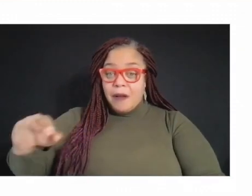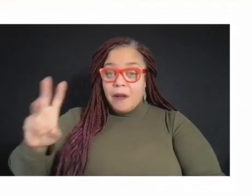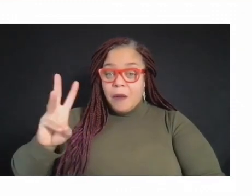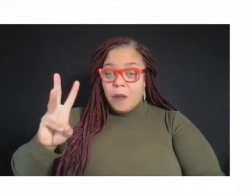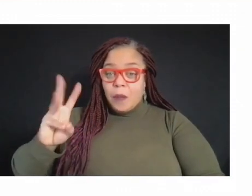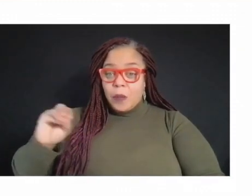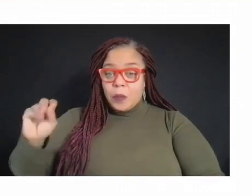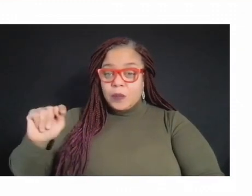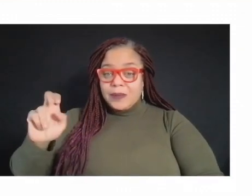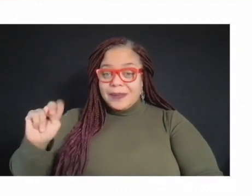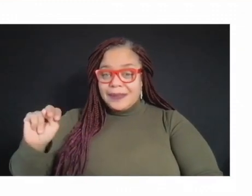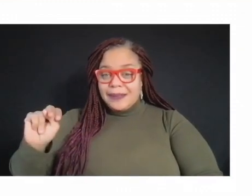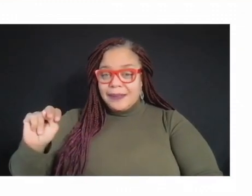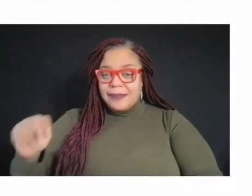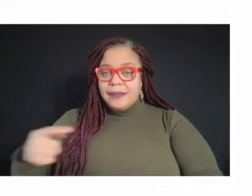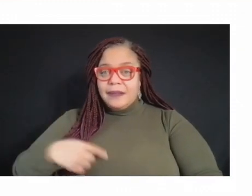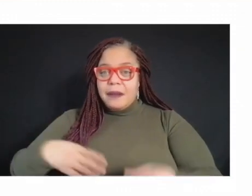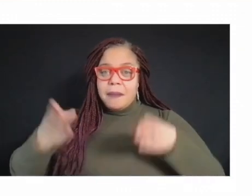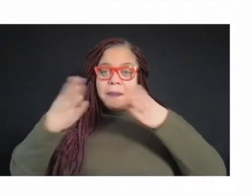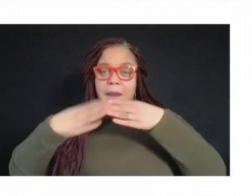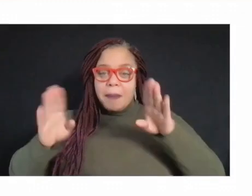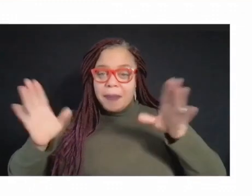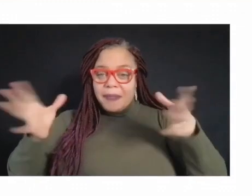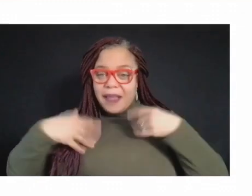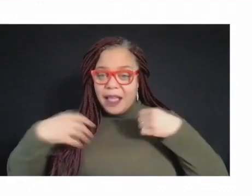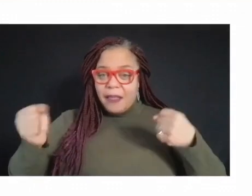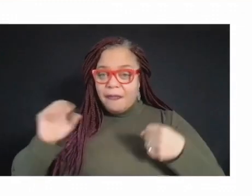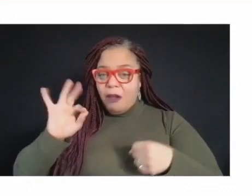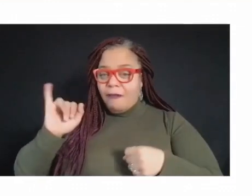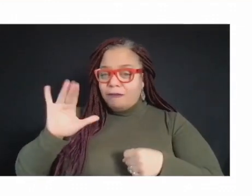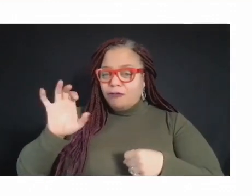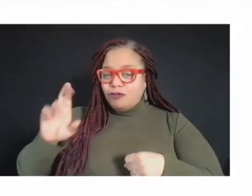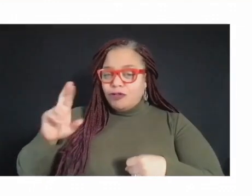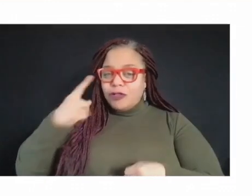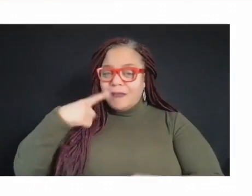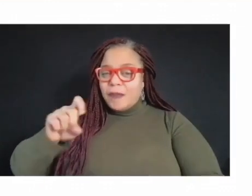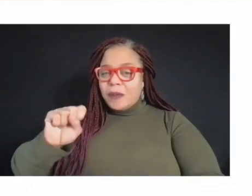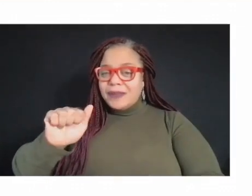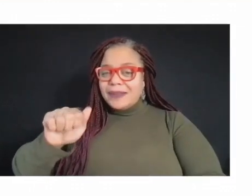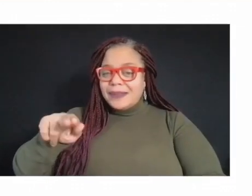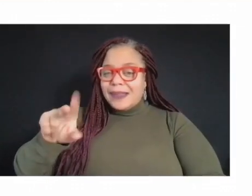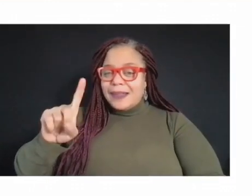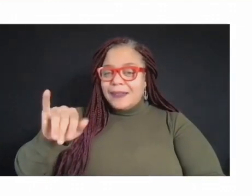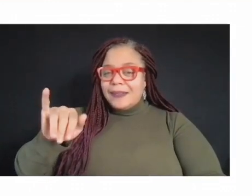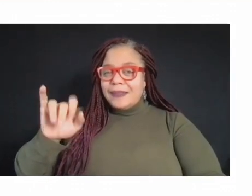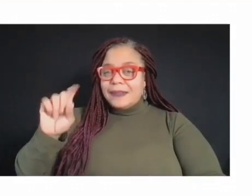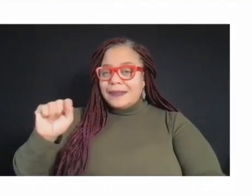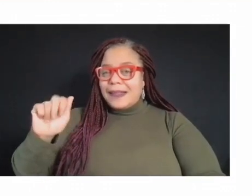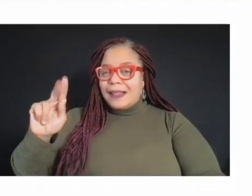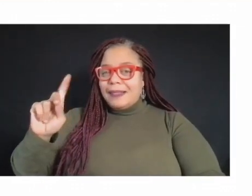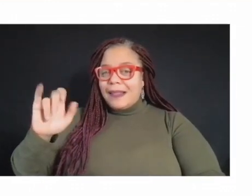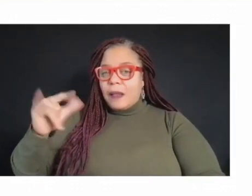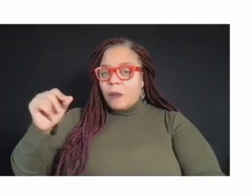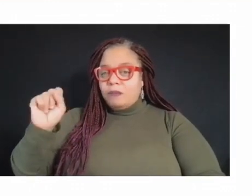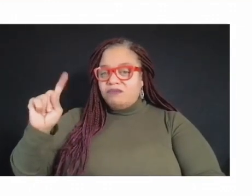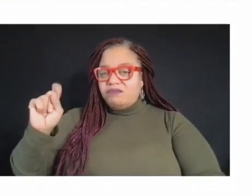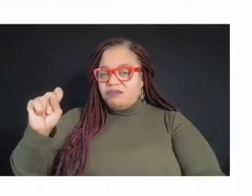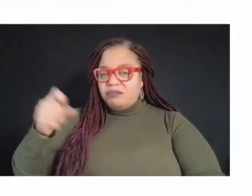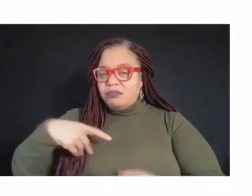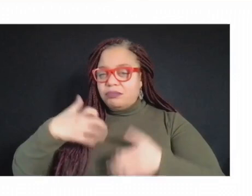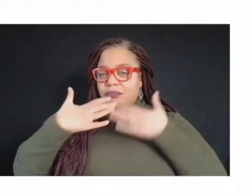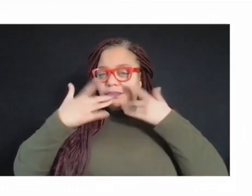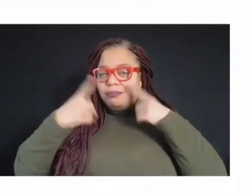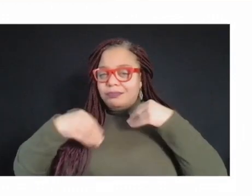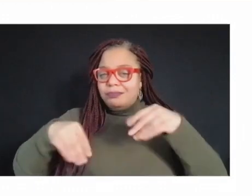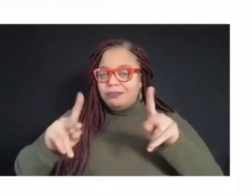San Diego. I want to thank you for the opportunity to speak with you today about how our county has addressed misinformation.